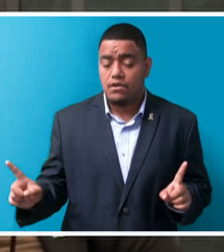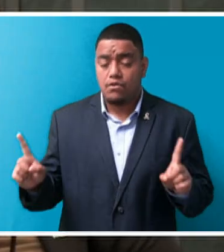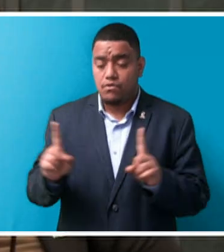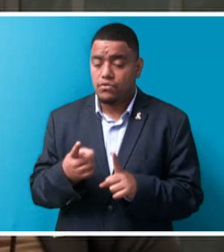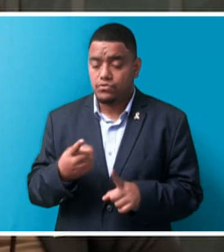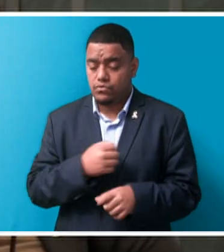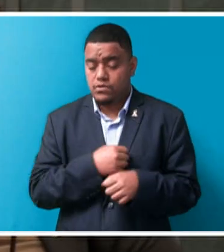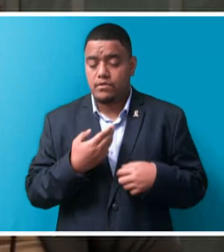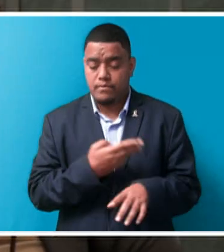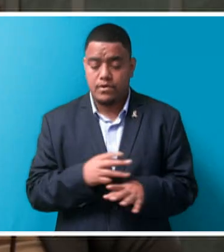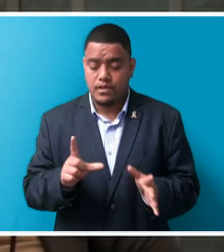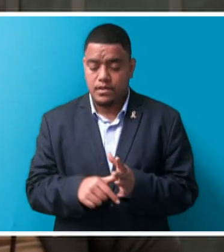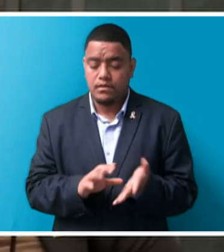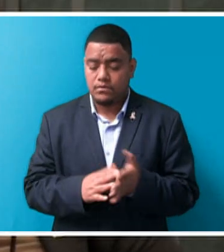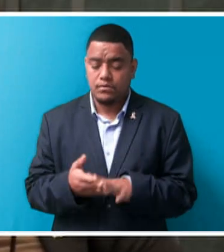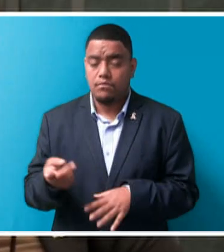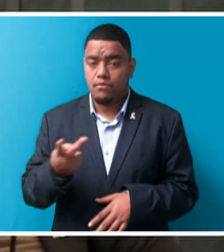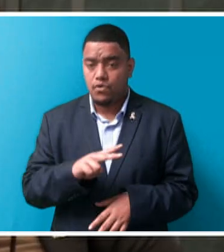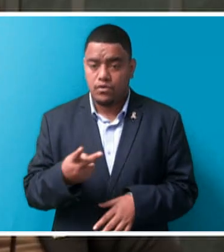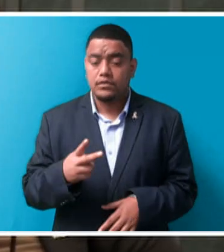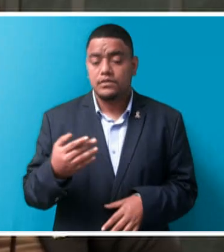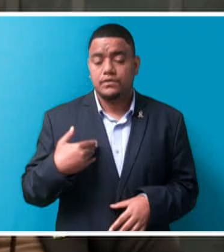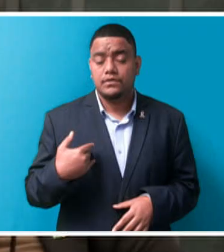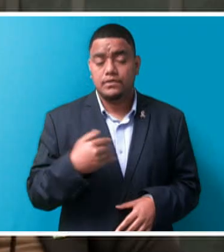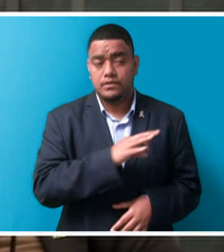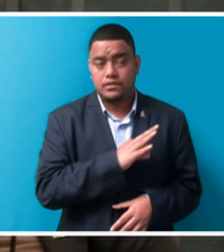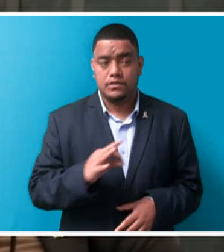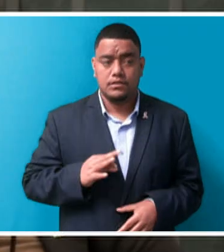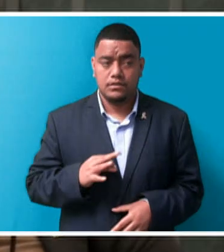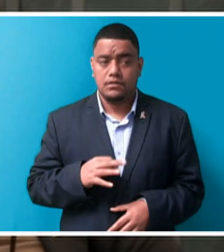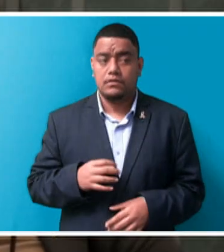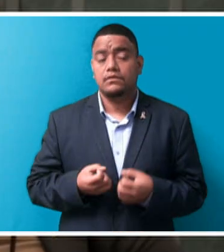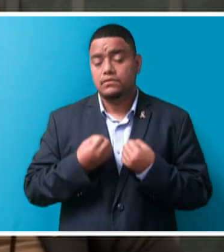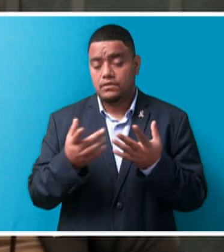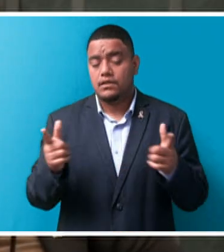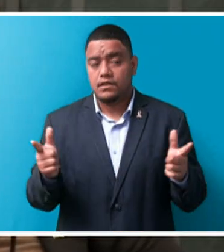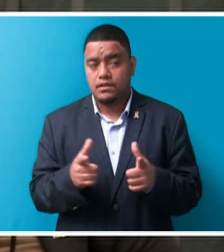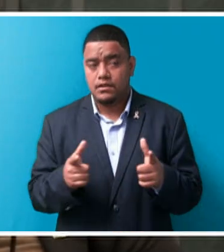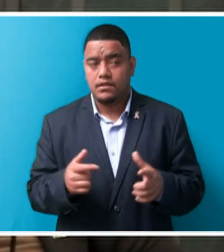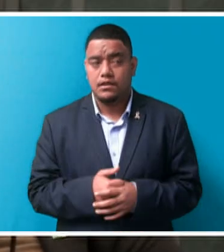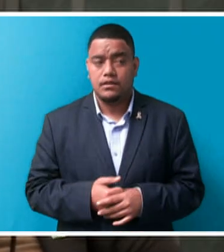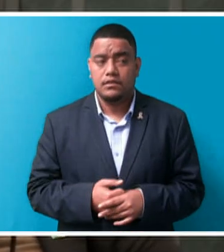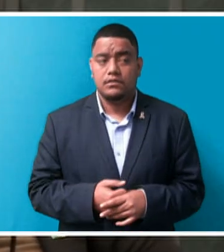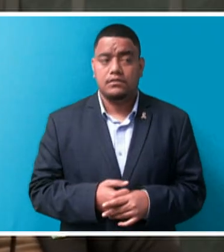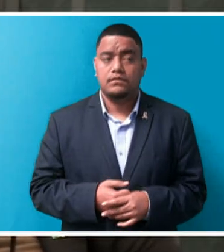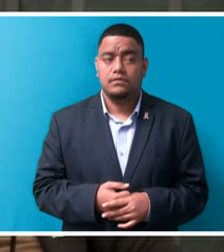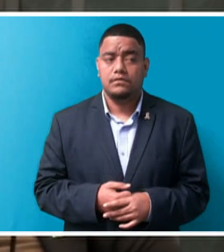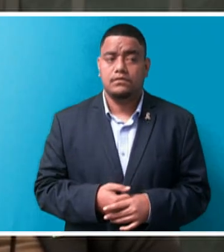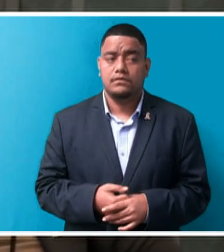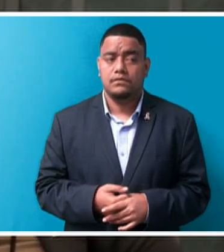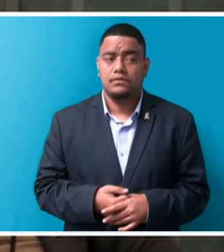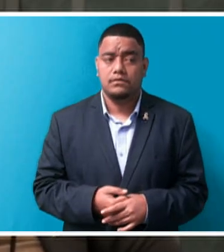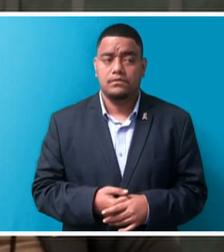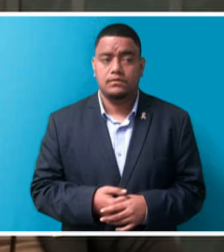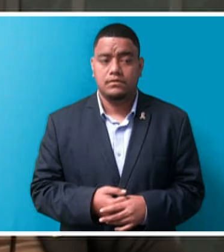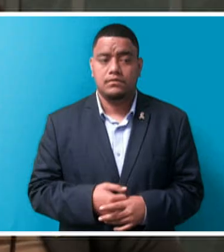maritime communities so that both patients and health staff are exposed to less unnecessary sea travel. As